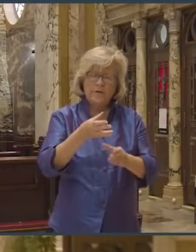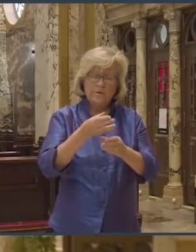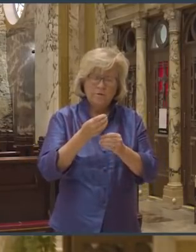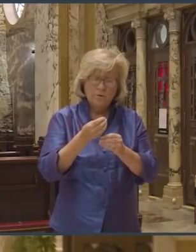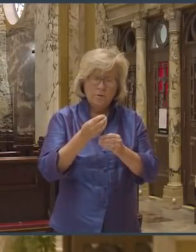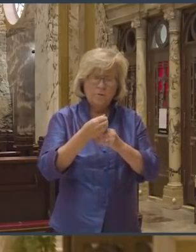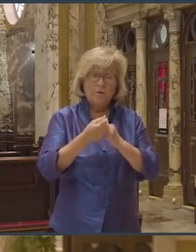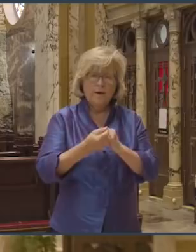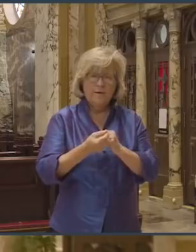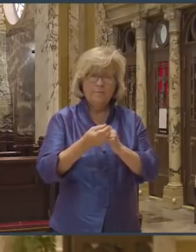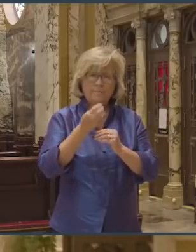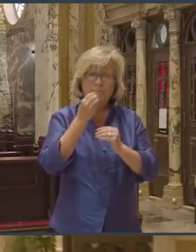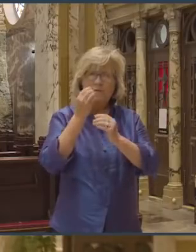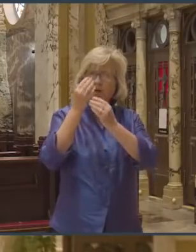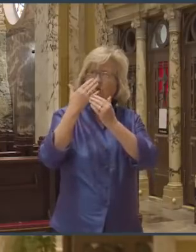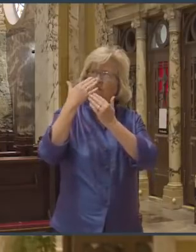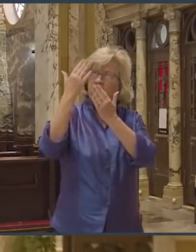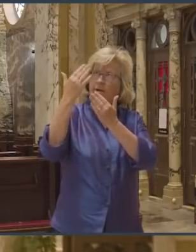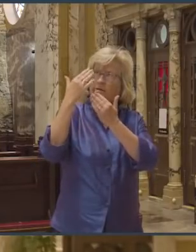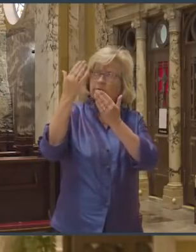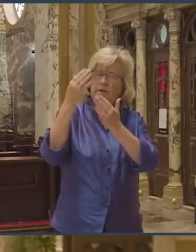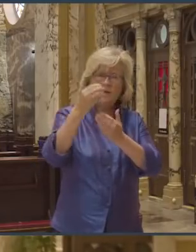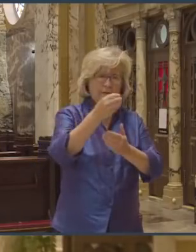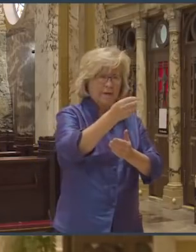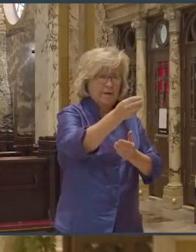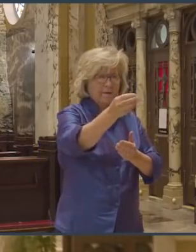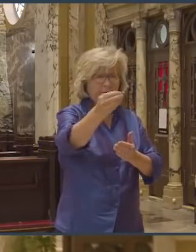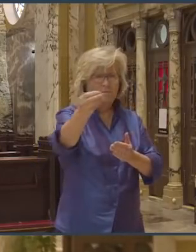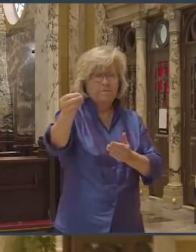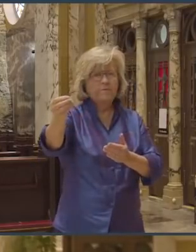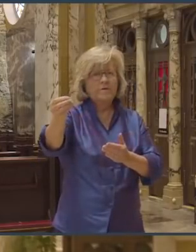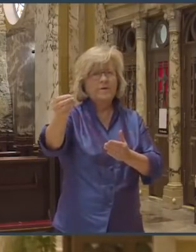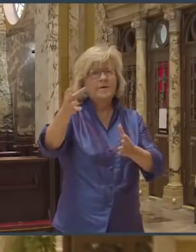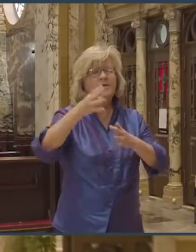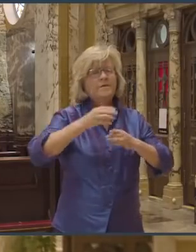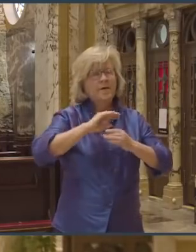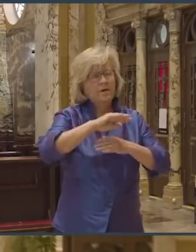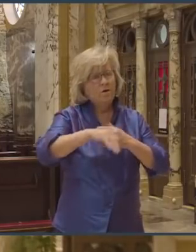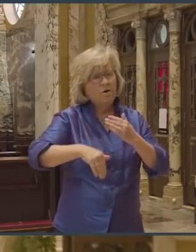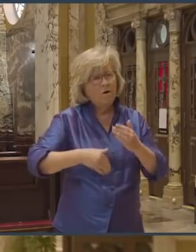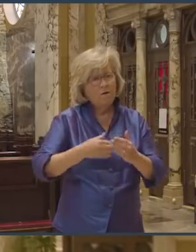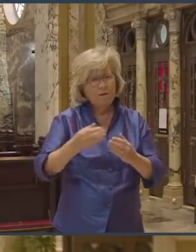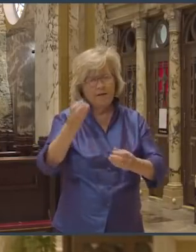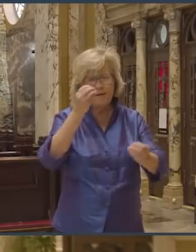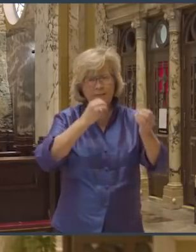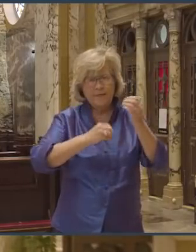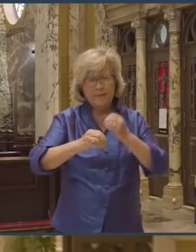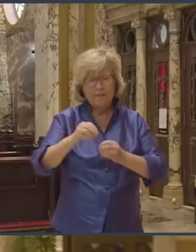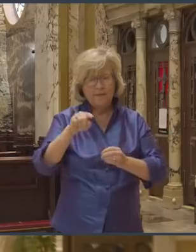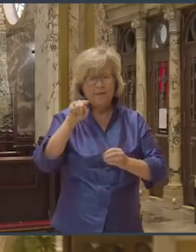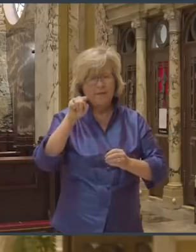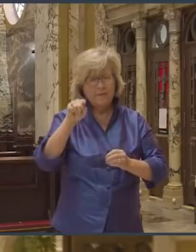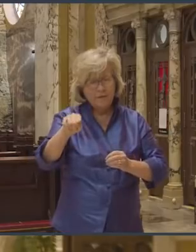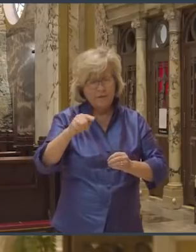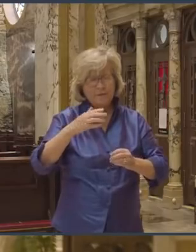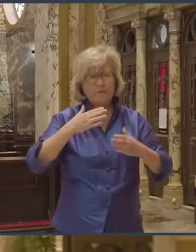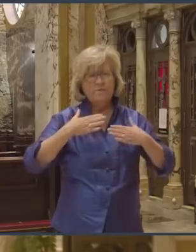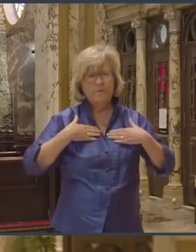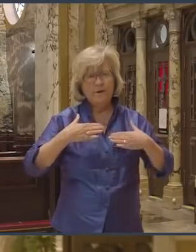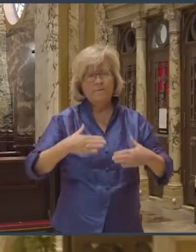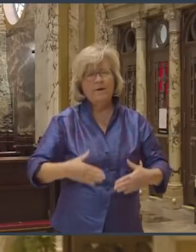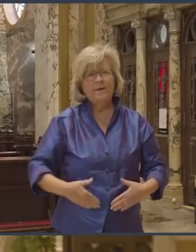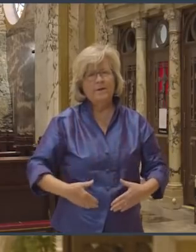thanks, broke it and gave it to his disciples, saying, Take this, all of you, and eat of it, for this is my